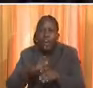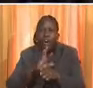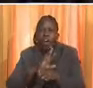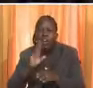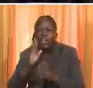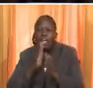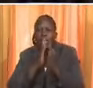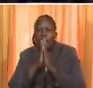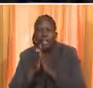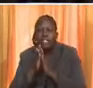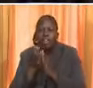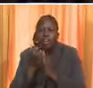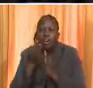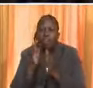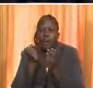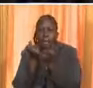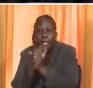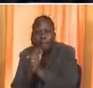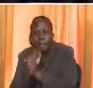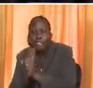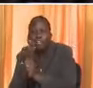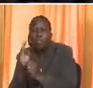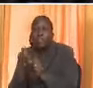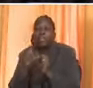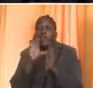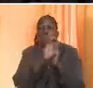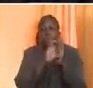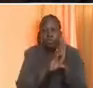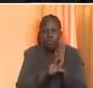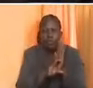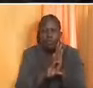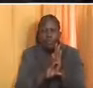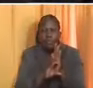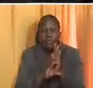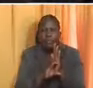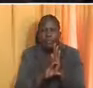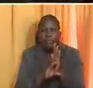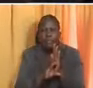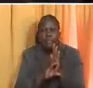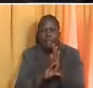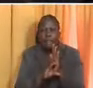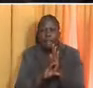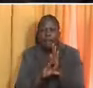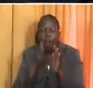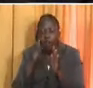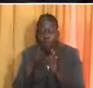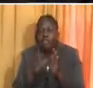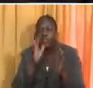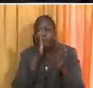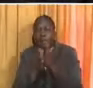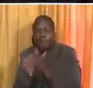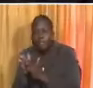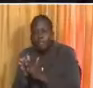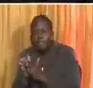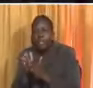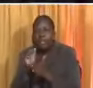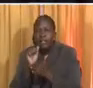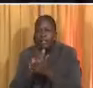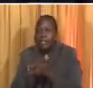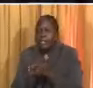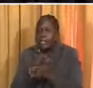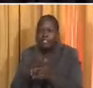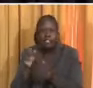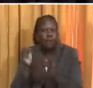constitutional amendment to the Constitution under any of the prescribed circumstances, that he cannot act as